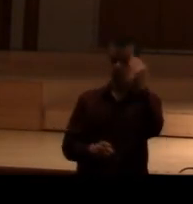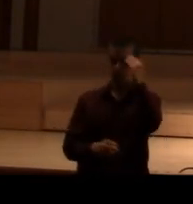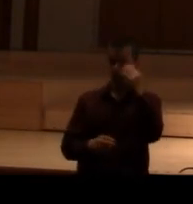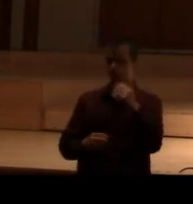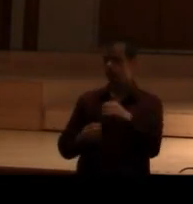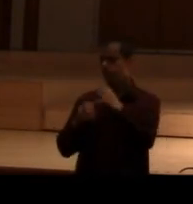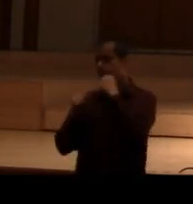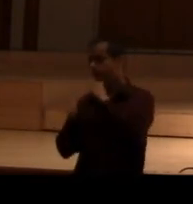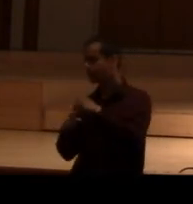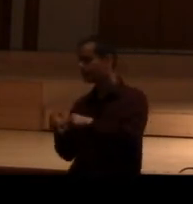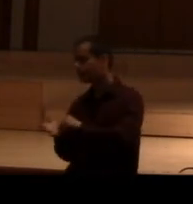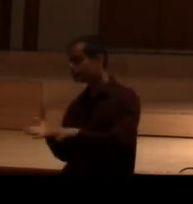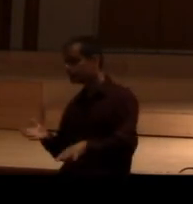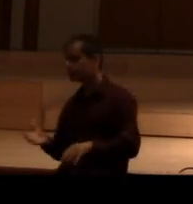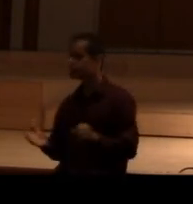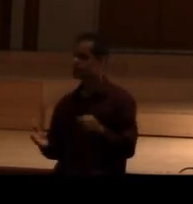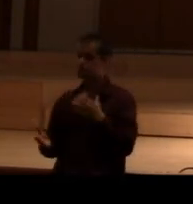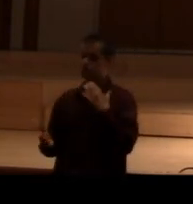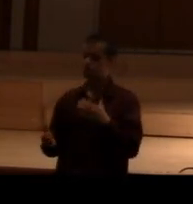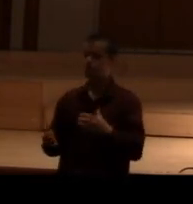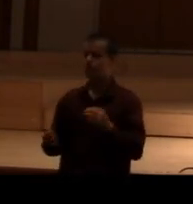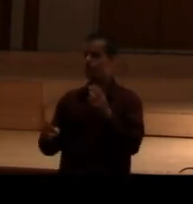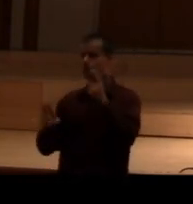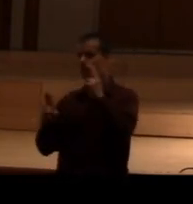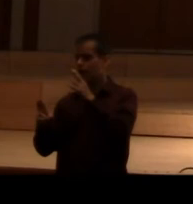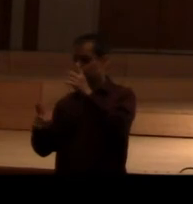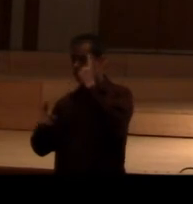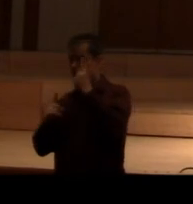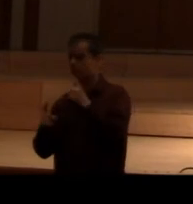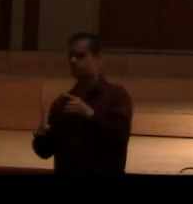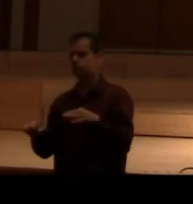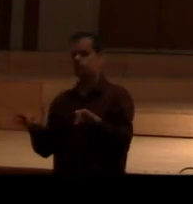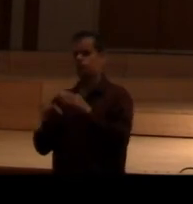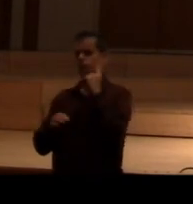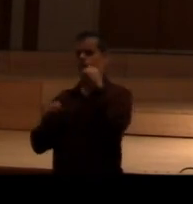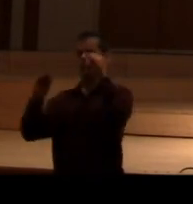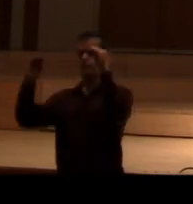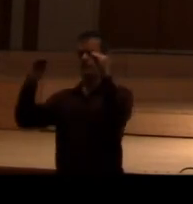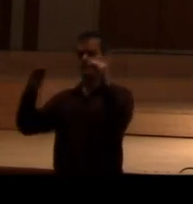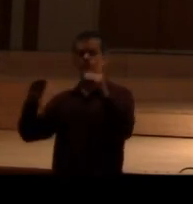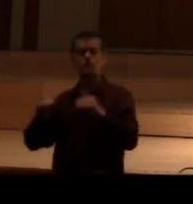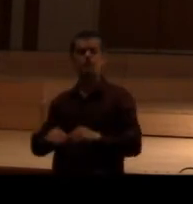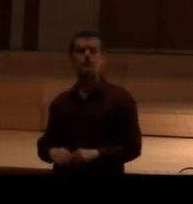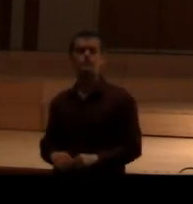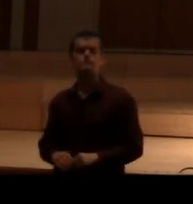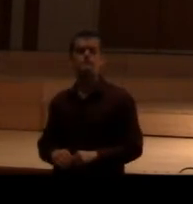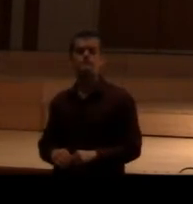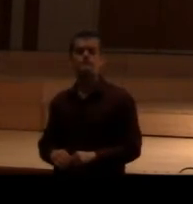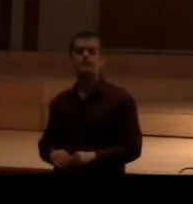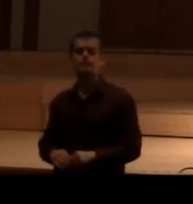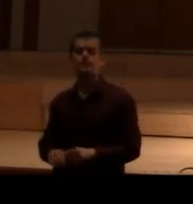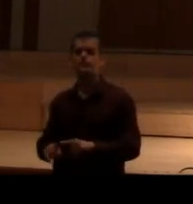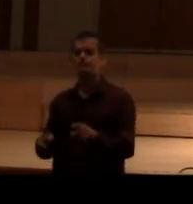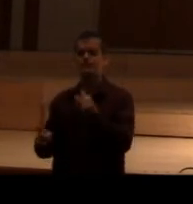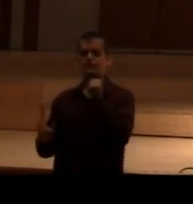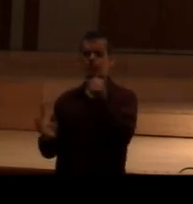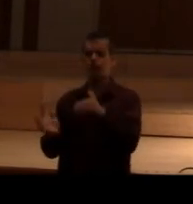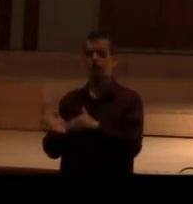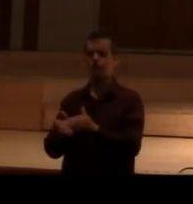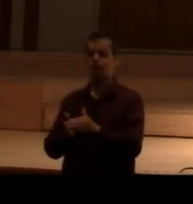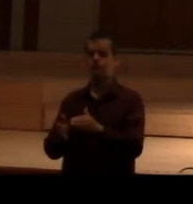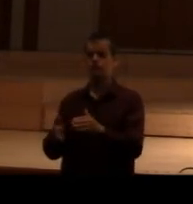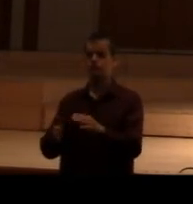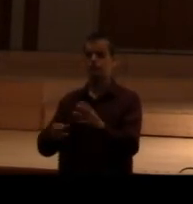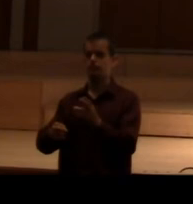about students, and on your feet thinking are all necessary traits for teachers. But we rarely bring up the